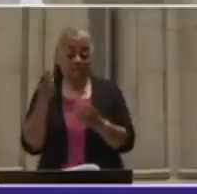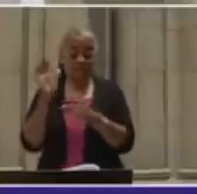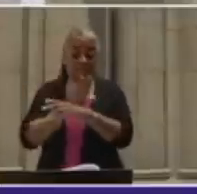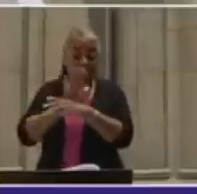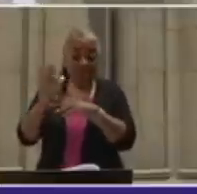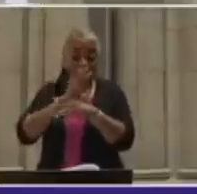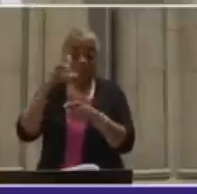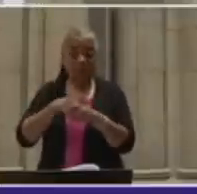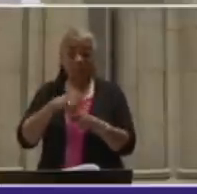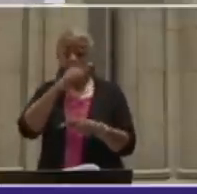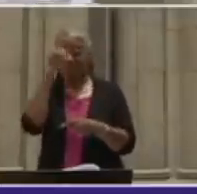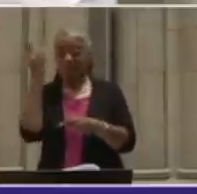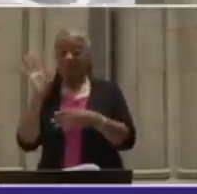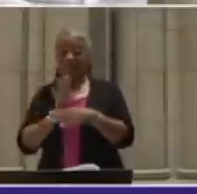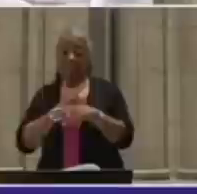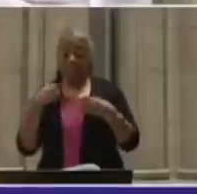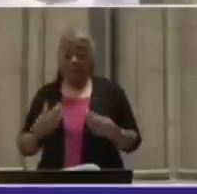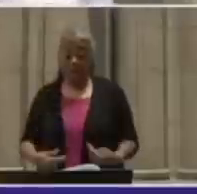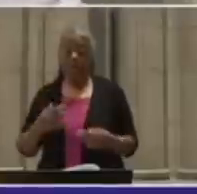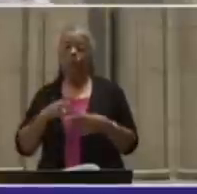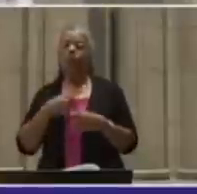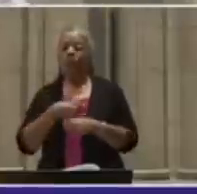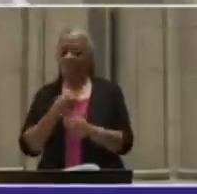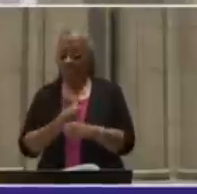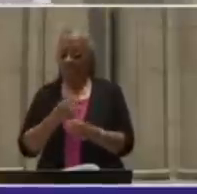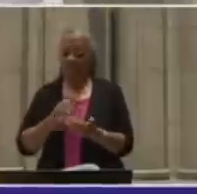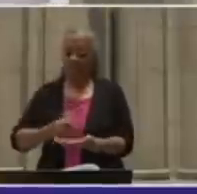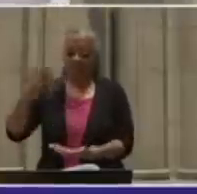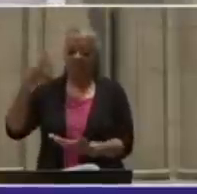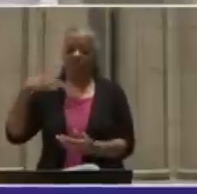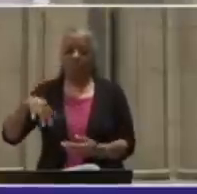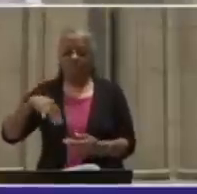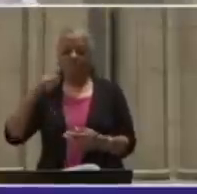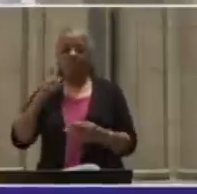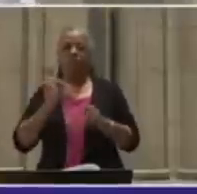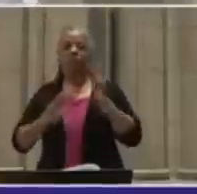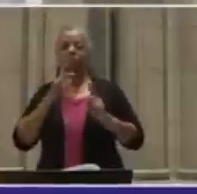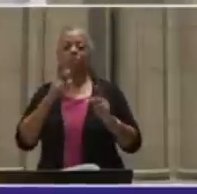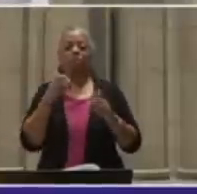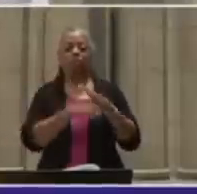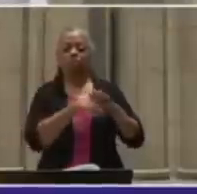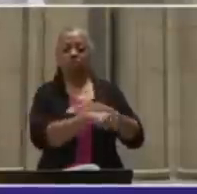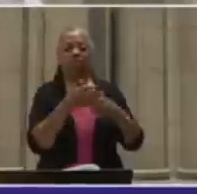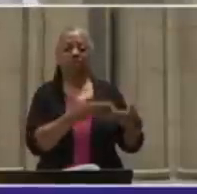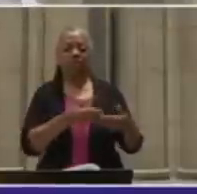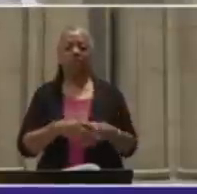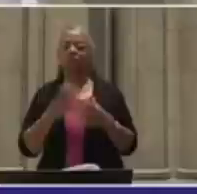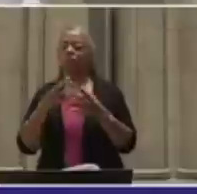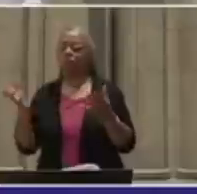commerce in black bodies would generate vast profits for domestic breeders. Too much